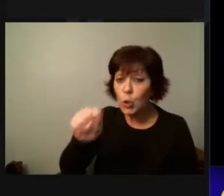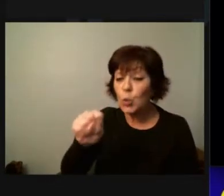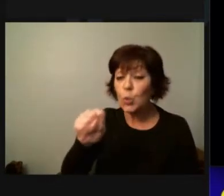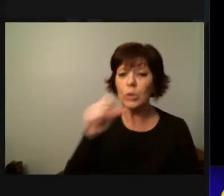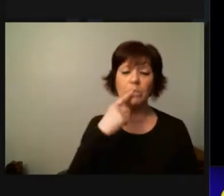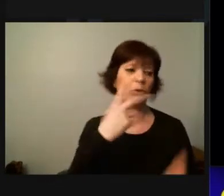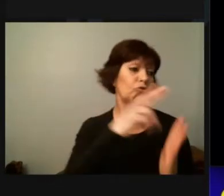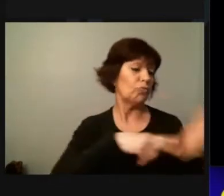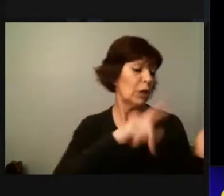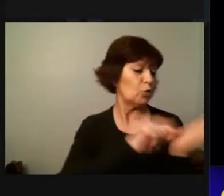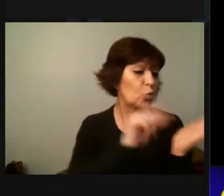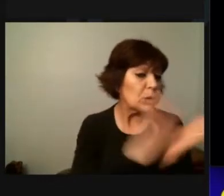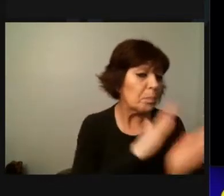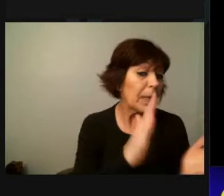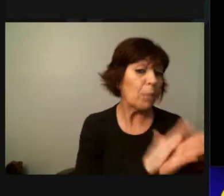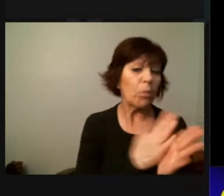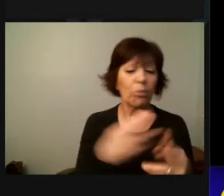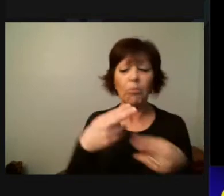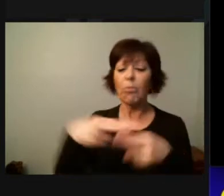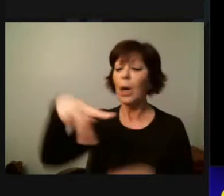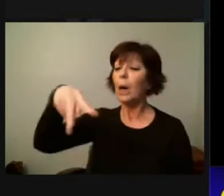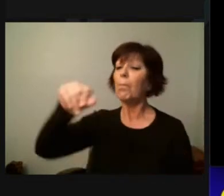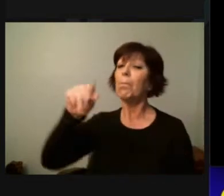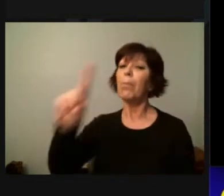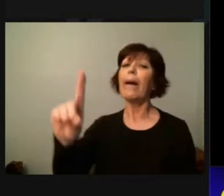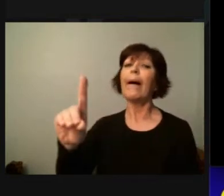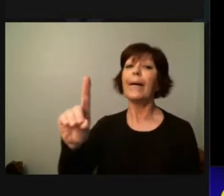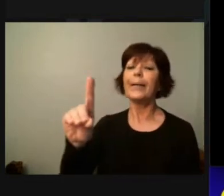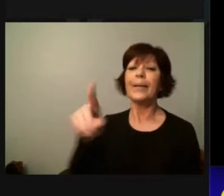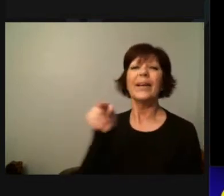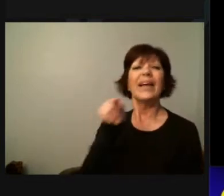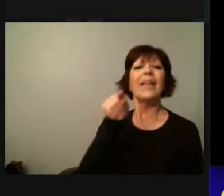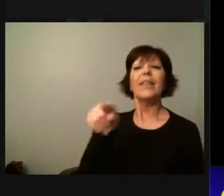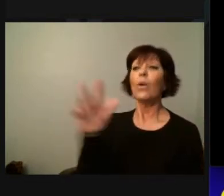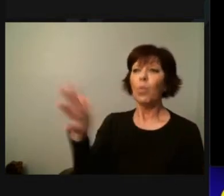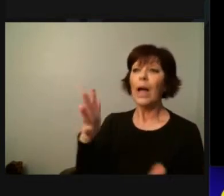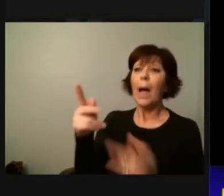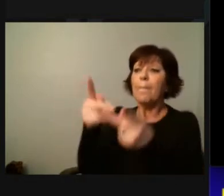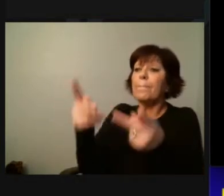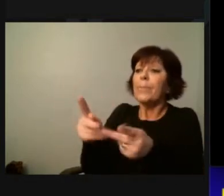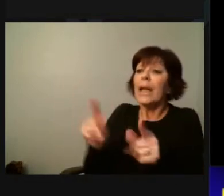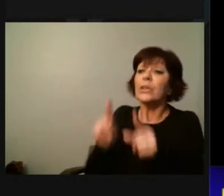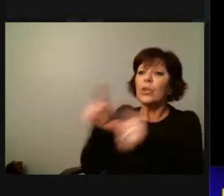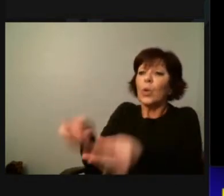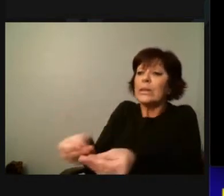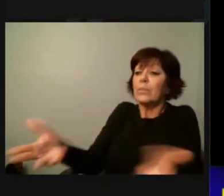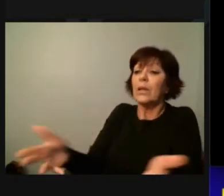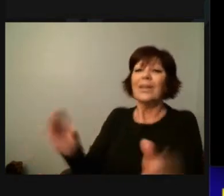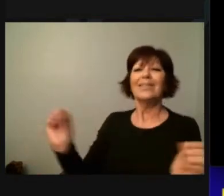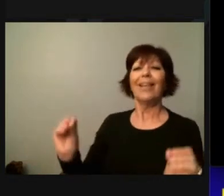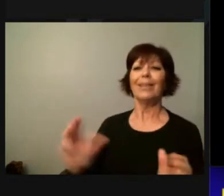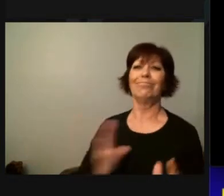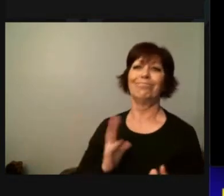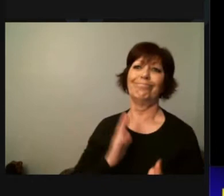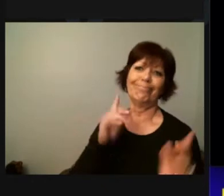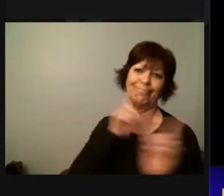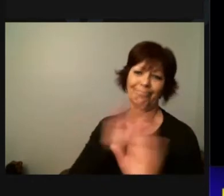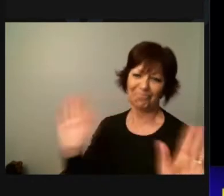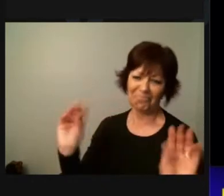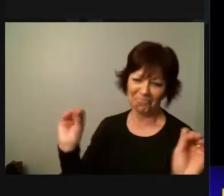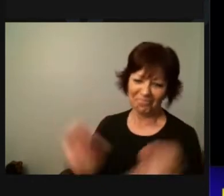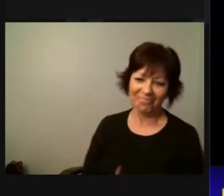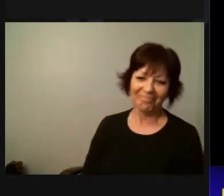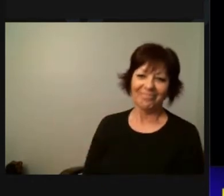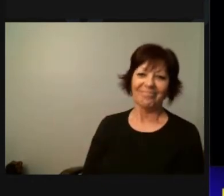newspaper. A pod is a point of dispensing. Nothing fancy there.